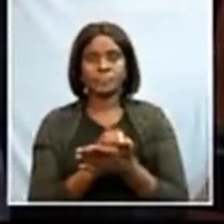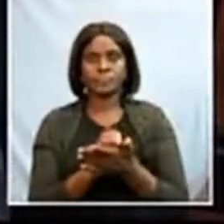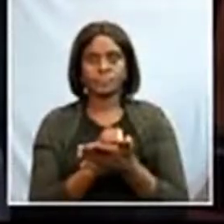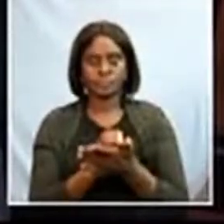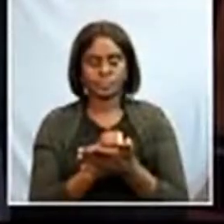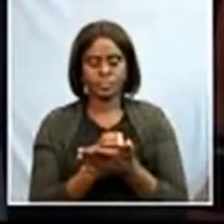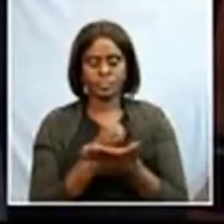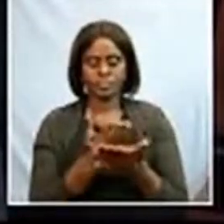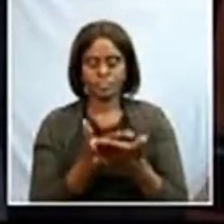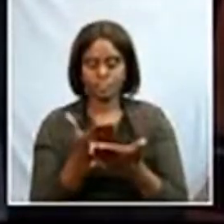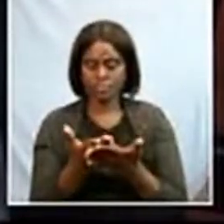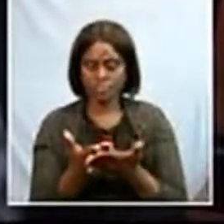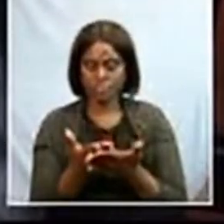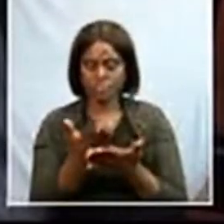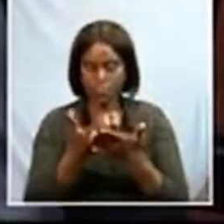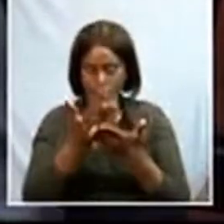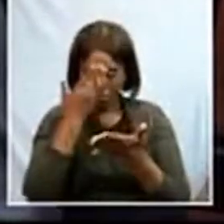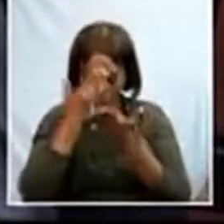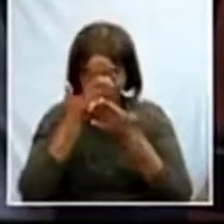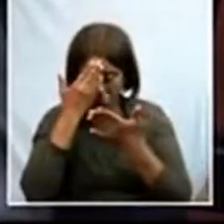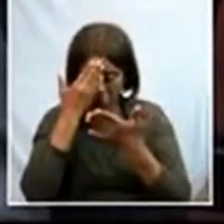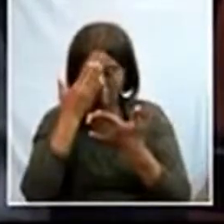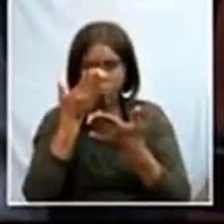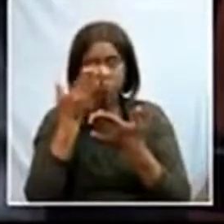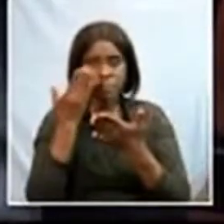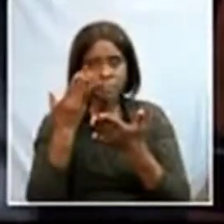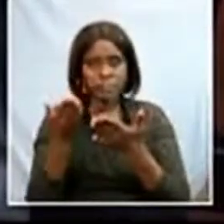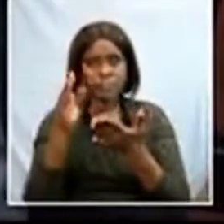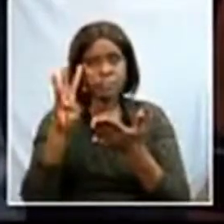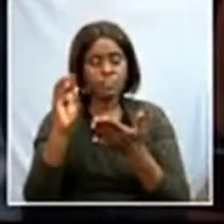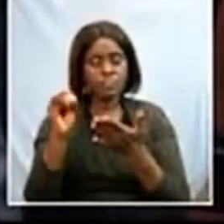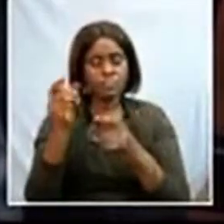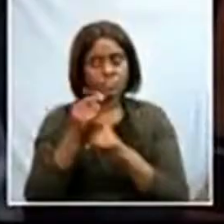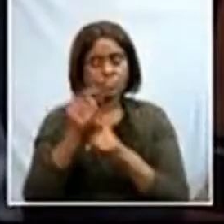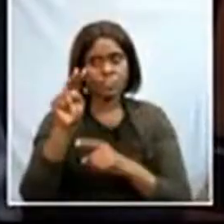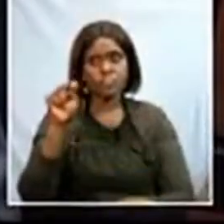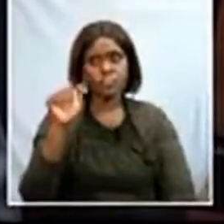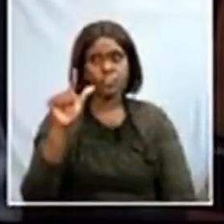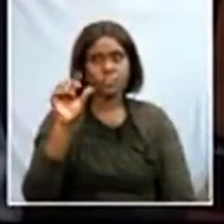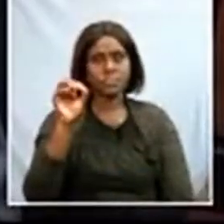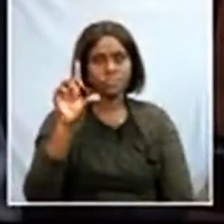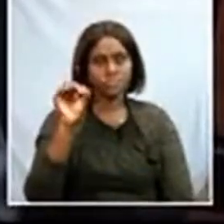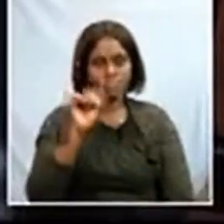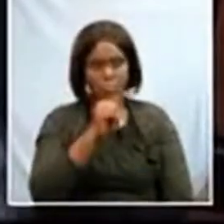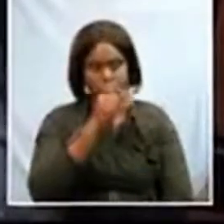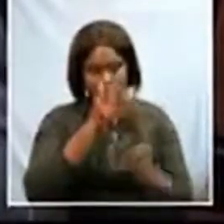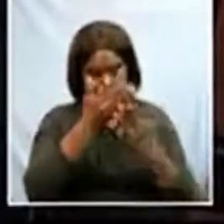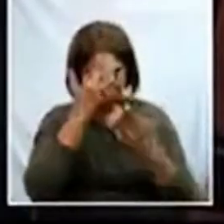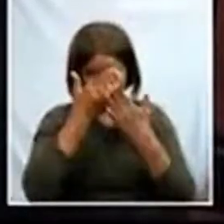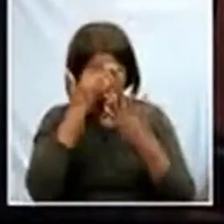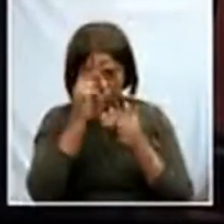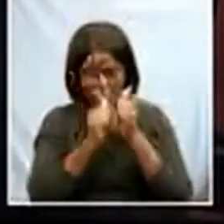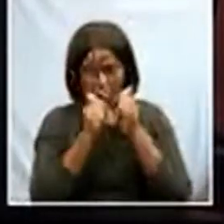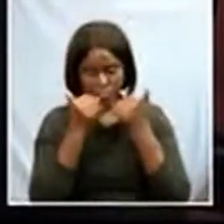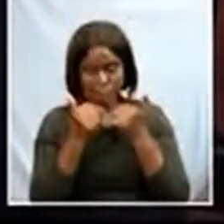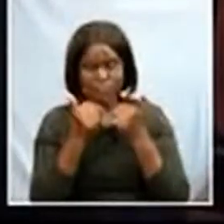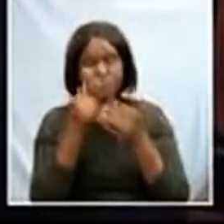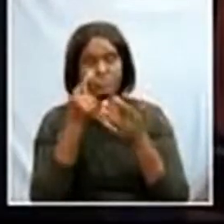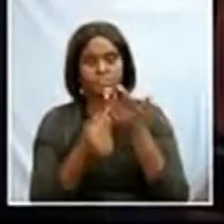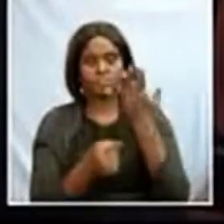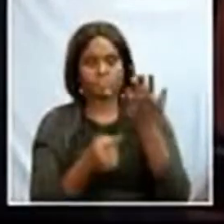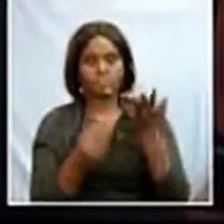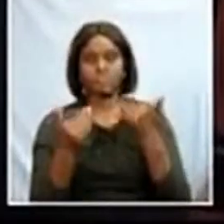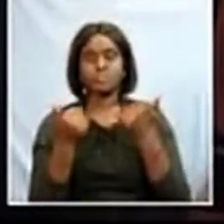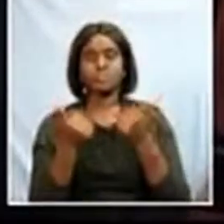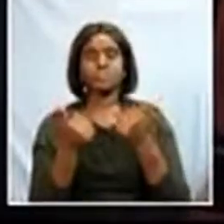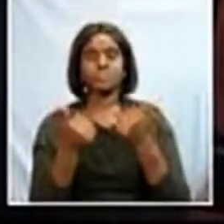were those students, are they 40 from NALOLO were taking? Because currently what is